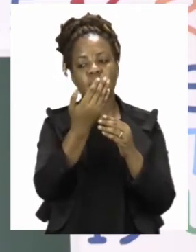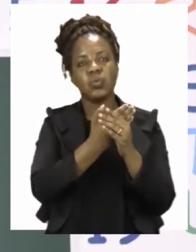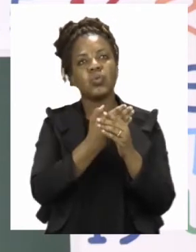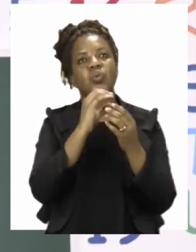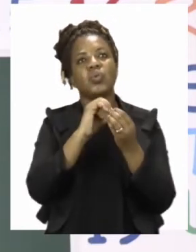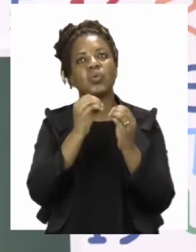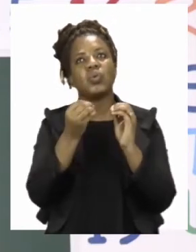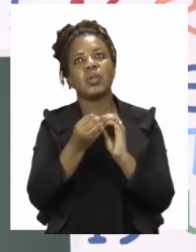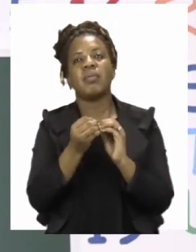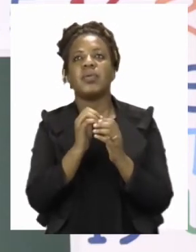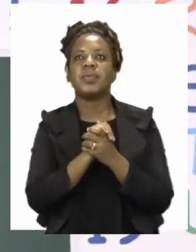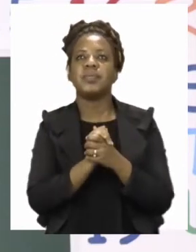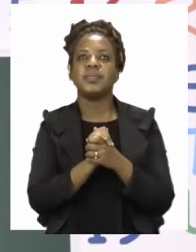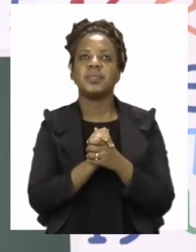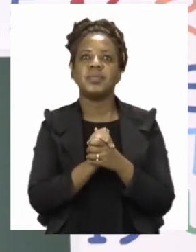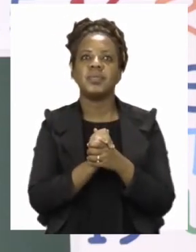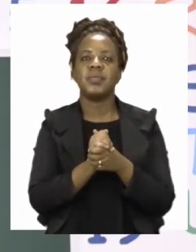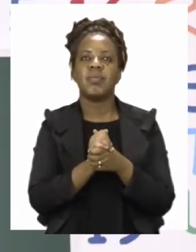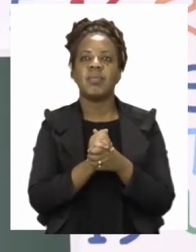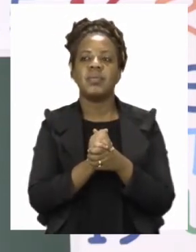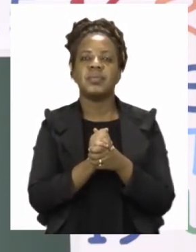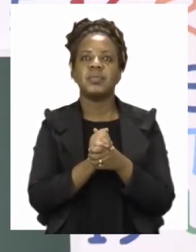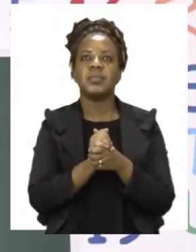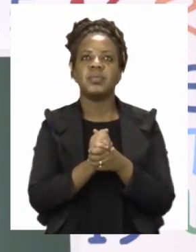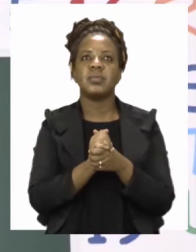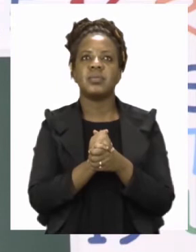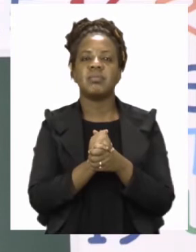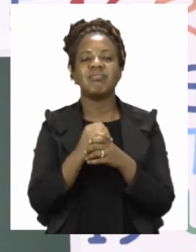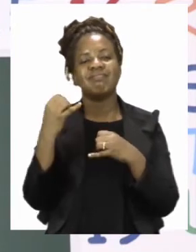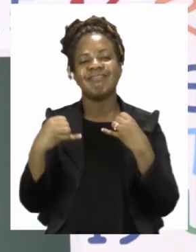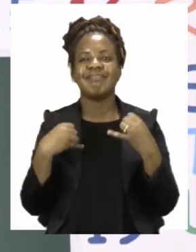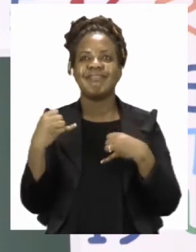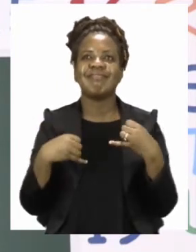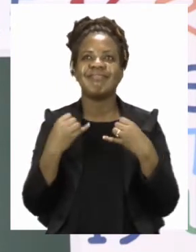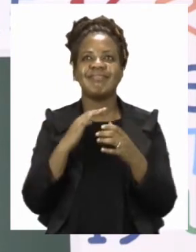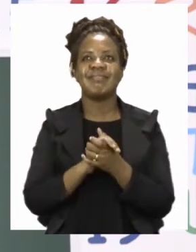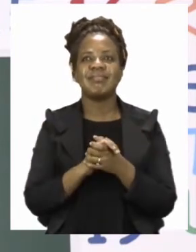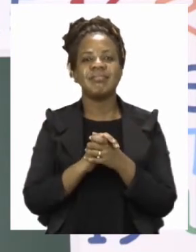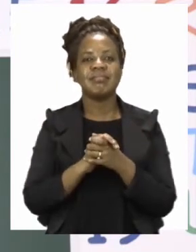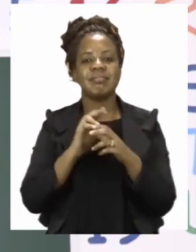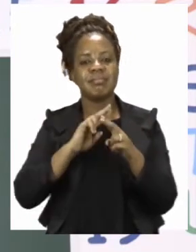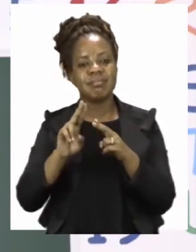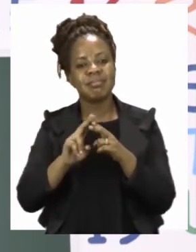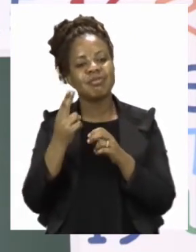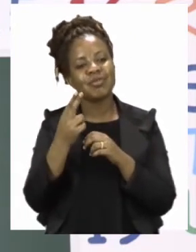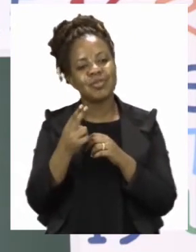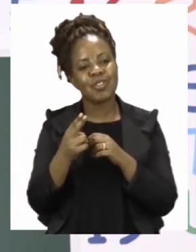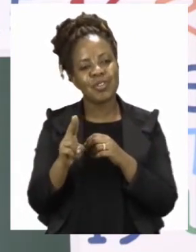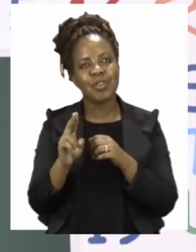1, 2, 3, 4, 5. And we count what is